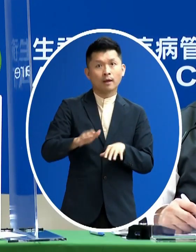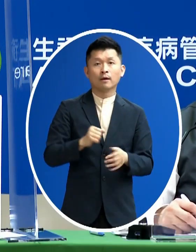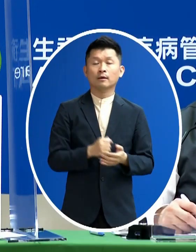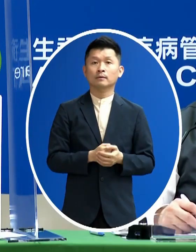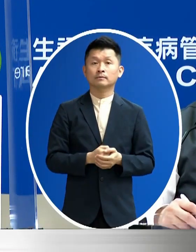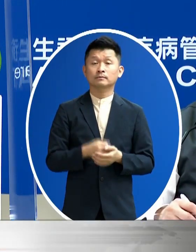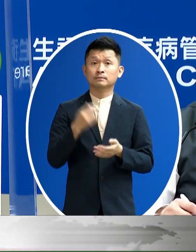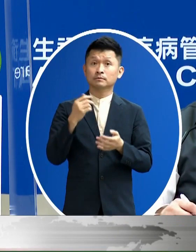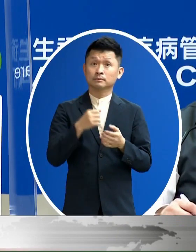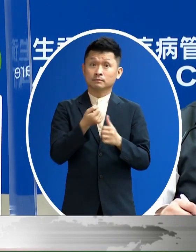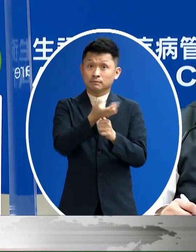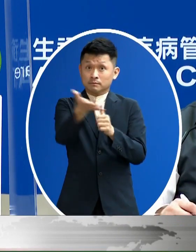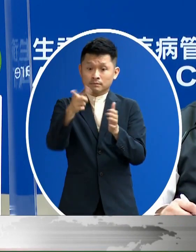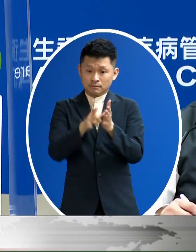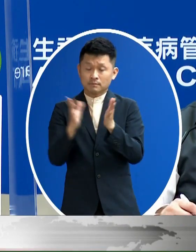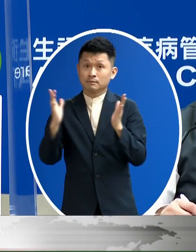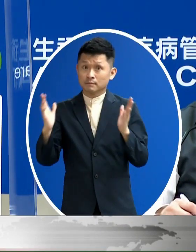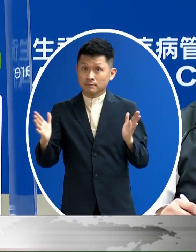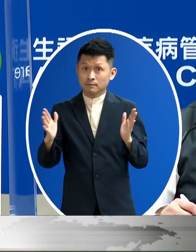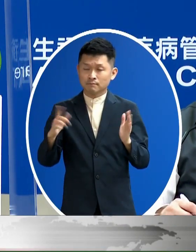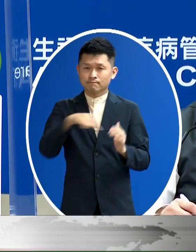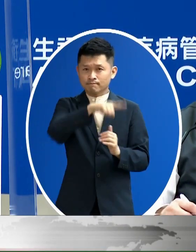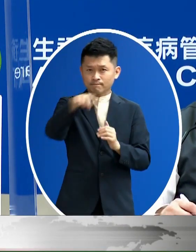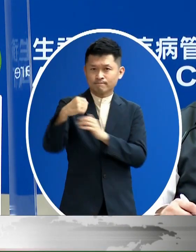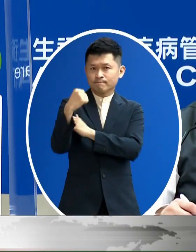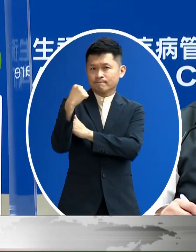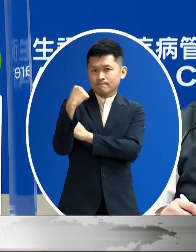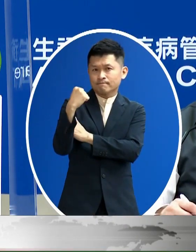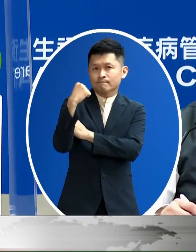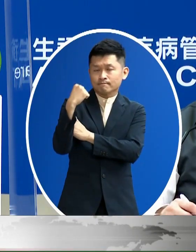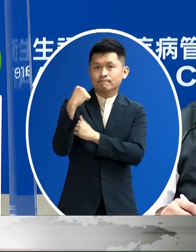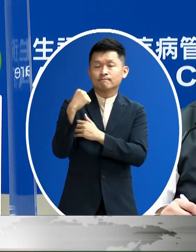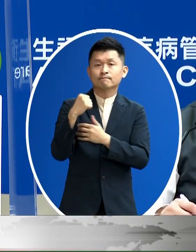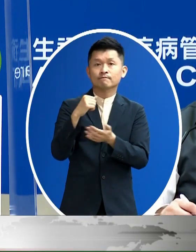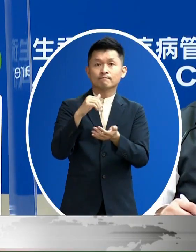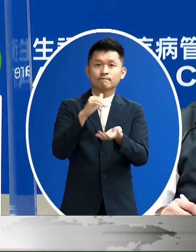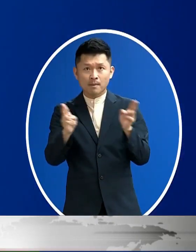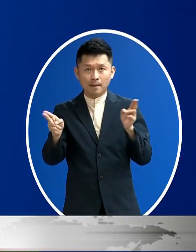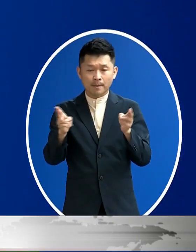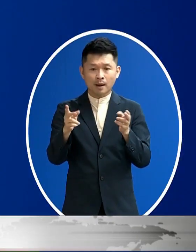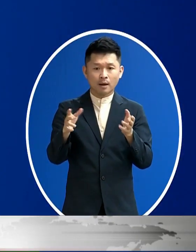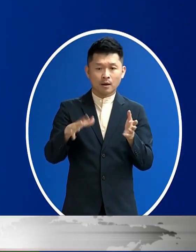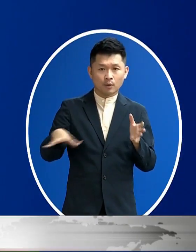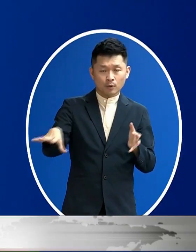issue. Amid this epidemic, everyone is doing their best to meet the demand for medical care.